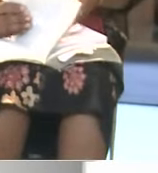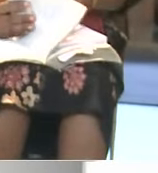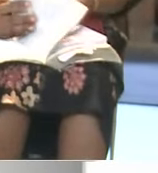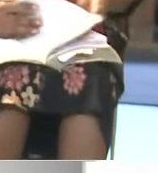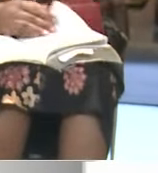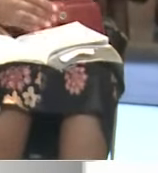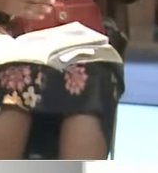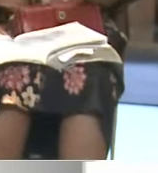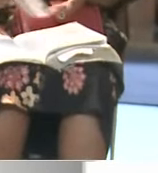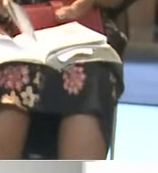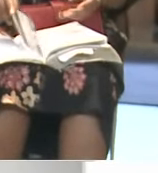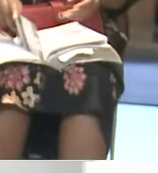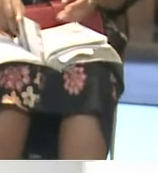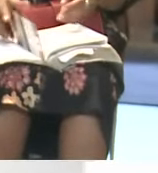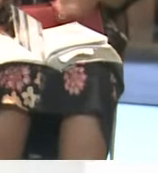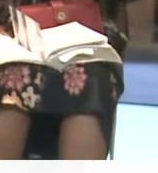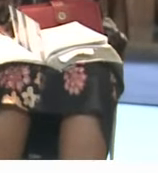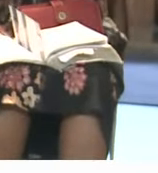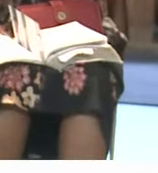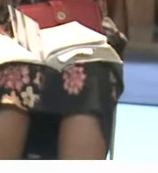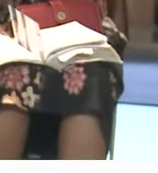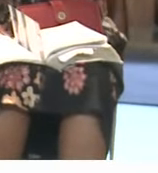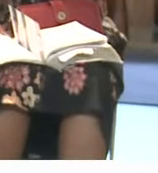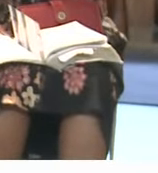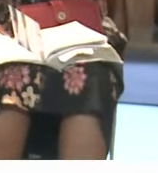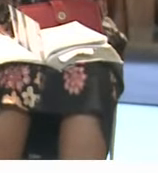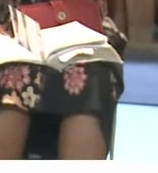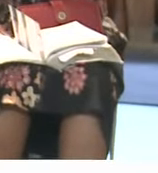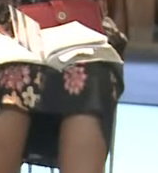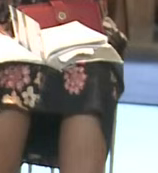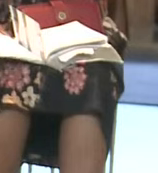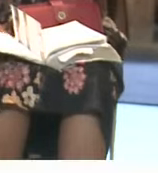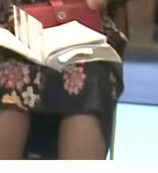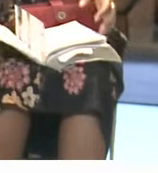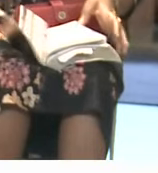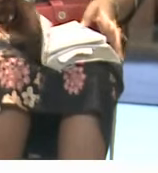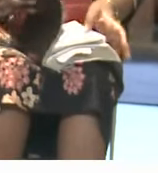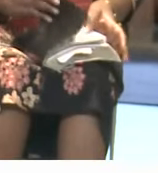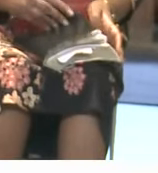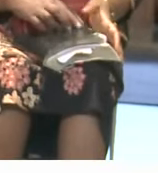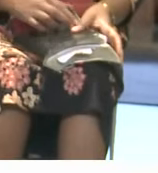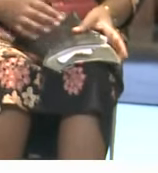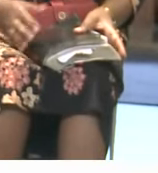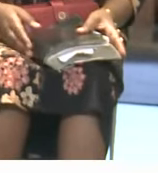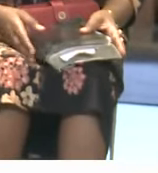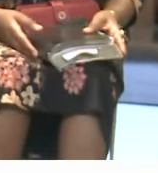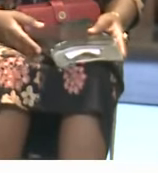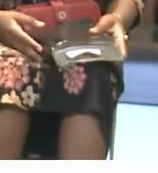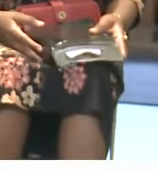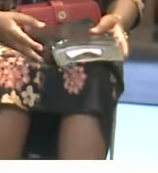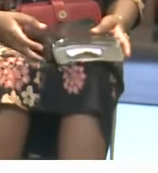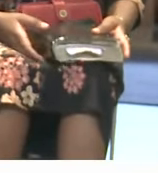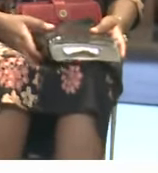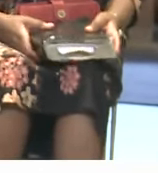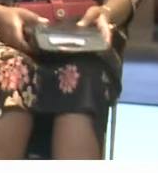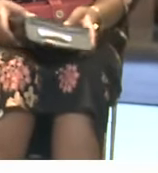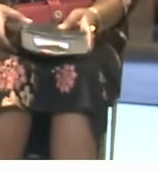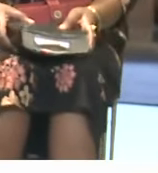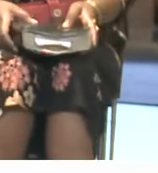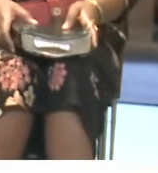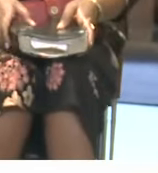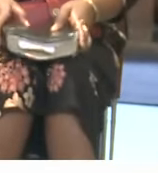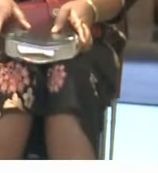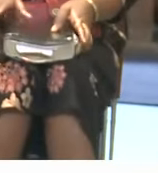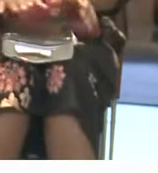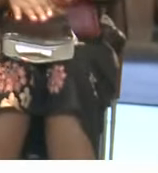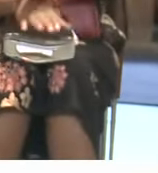Amen. Before the word. As the choir blesses us with an anthem, I want to ask a team, the